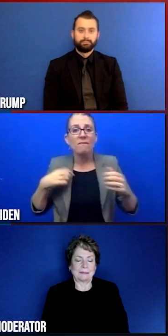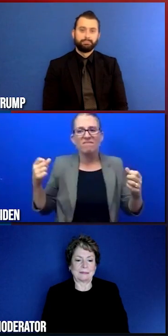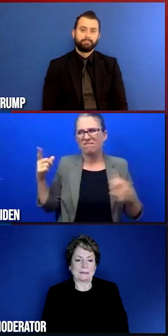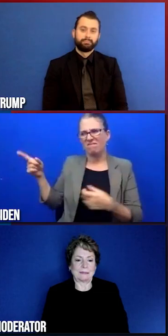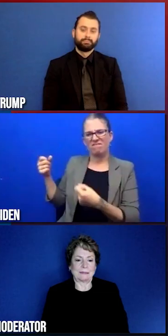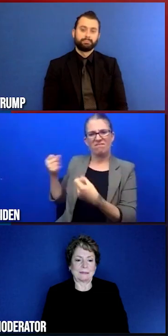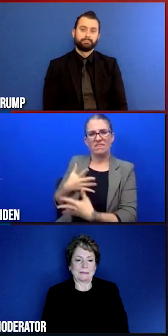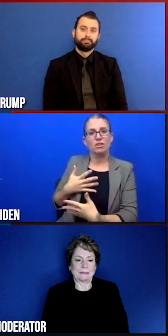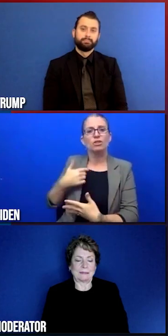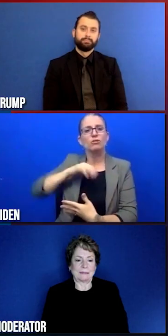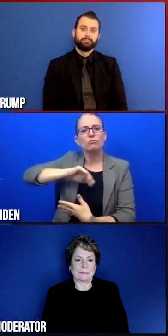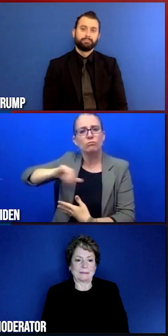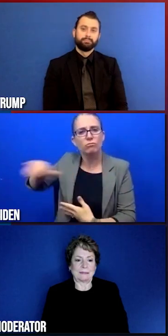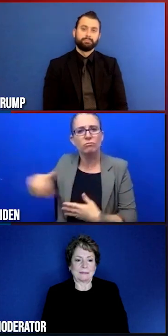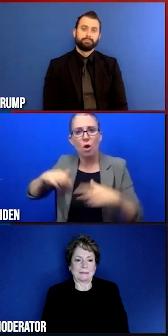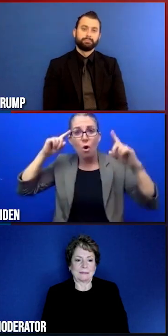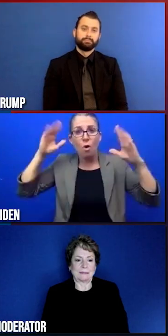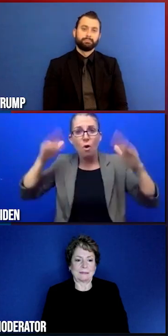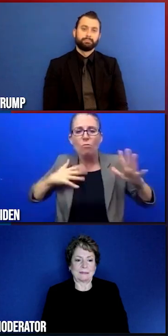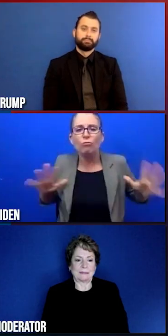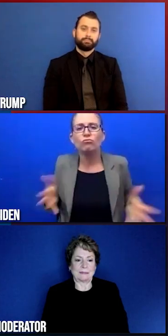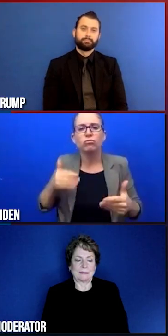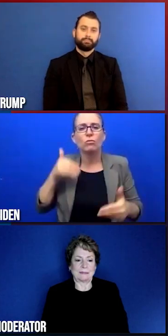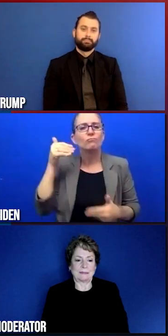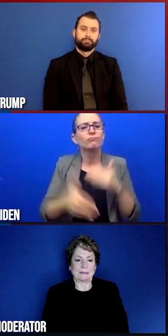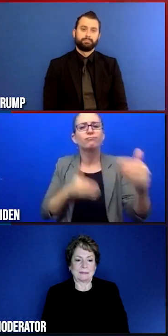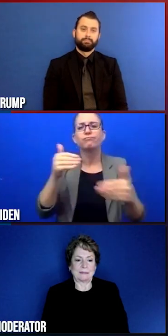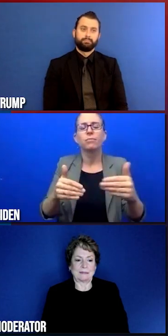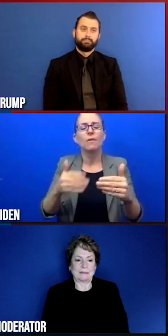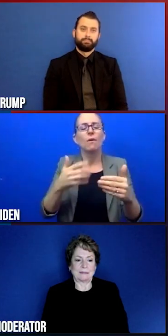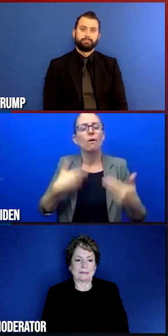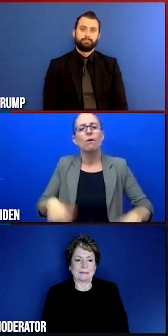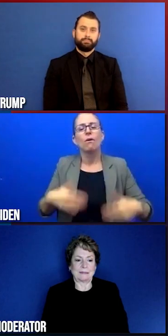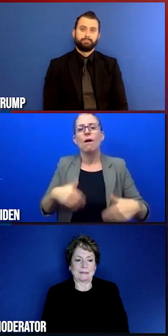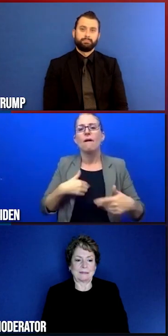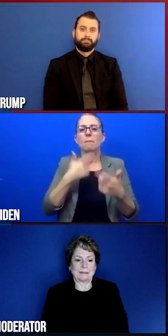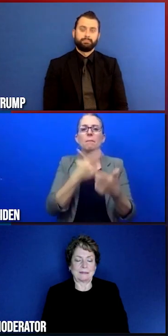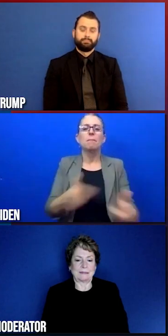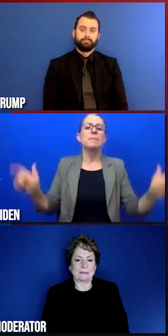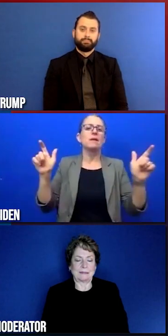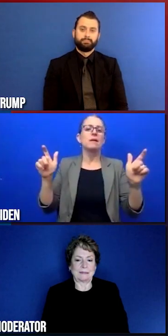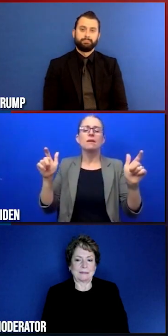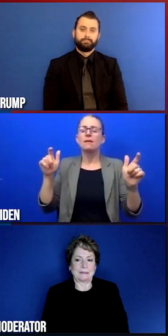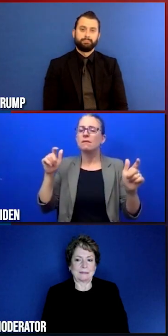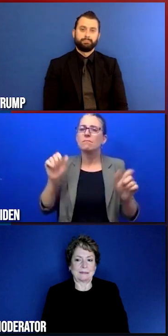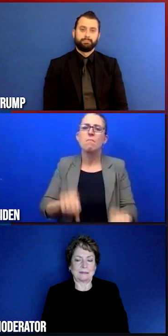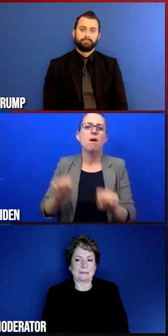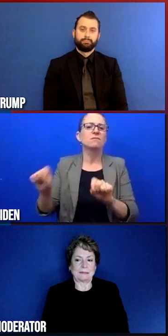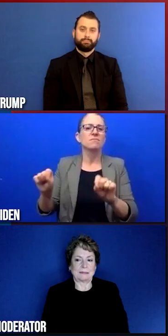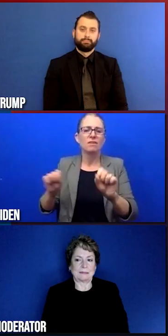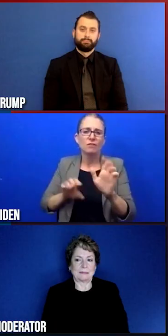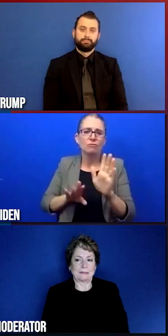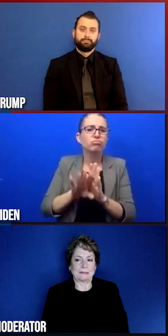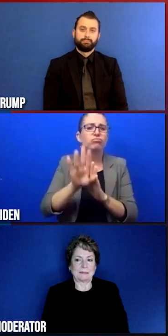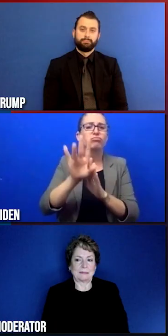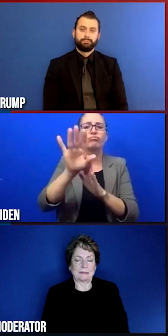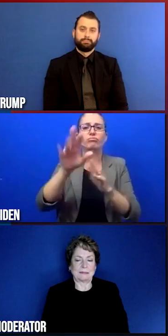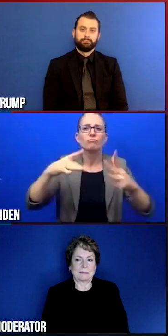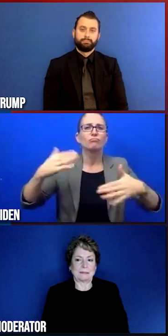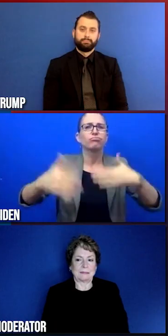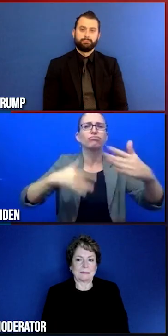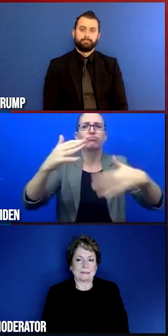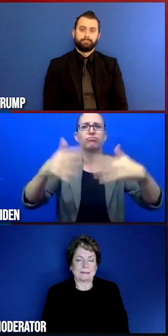to make things better. We can grow this economy. We can deal with the systemic racism. And at the same time, we can make sure that